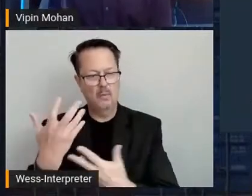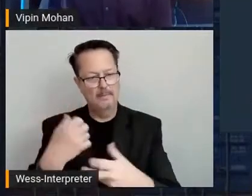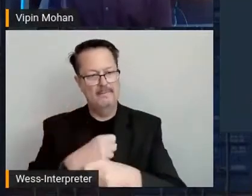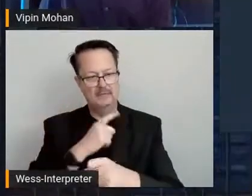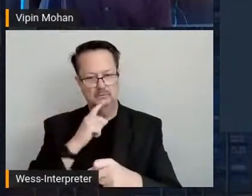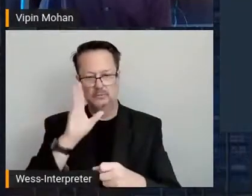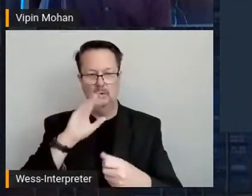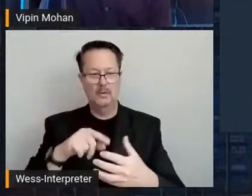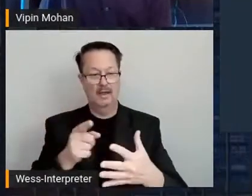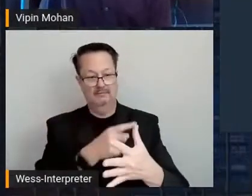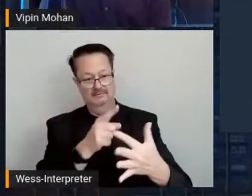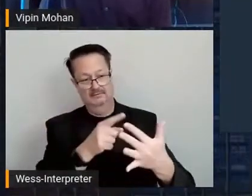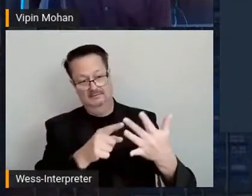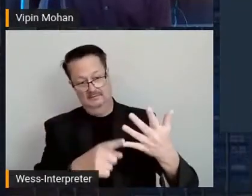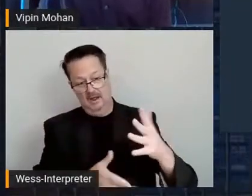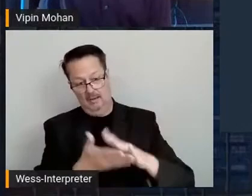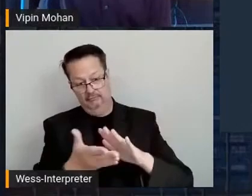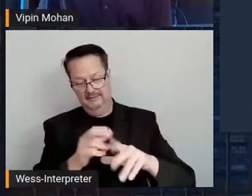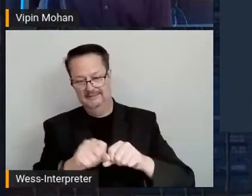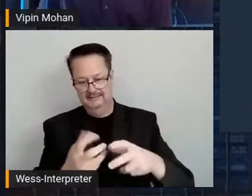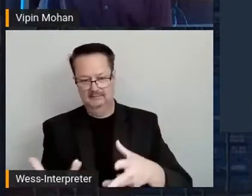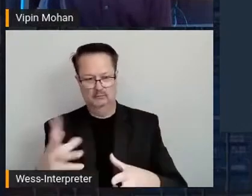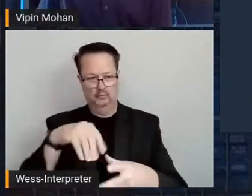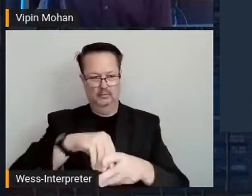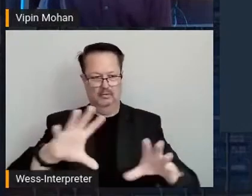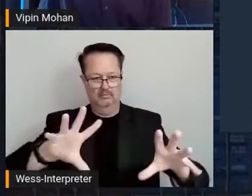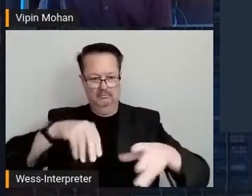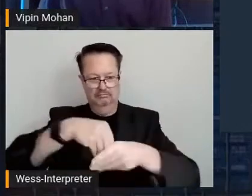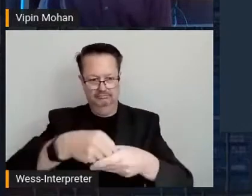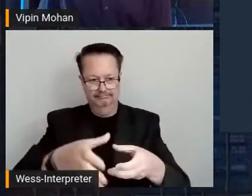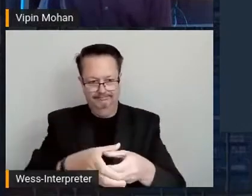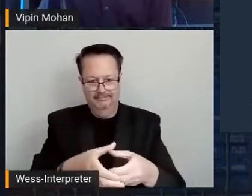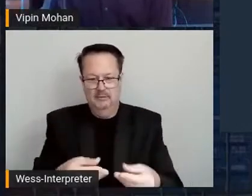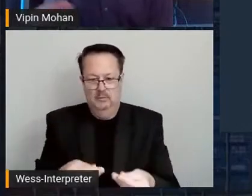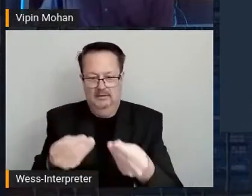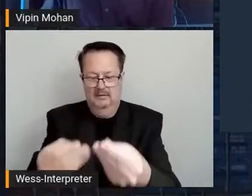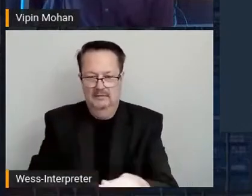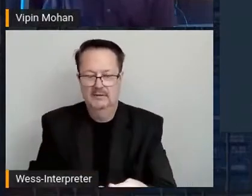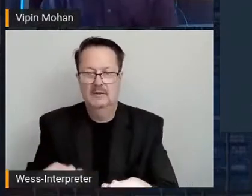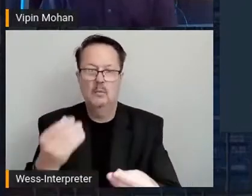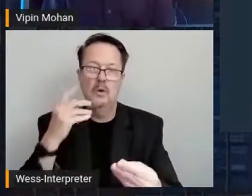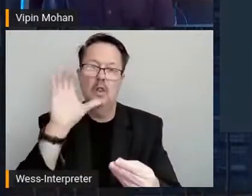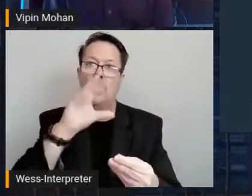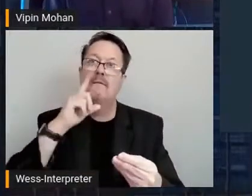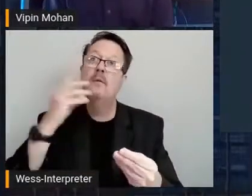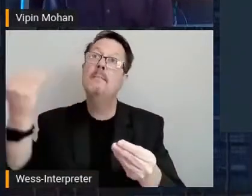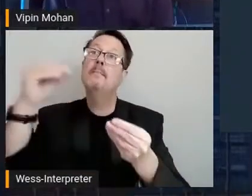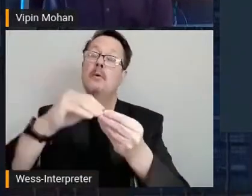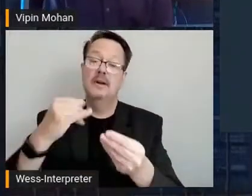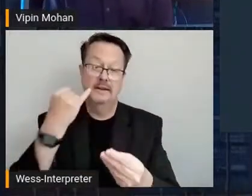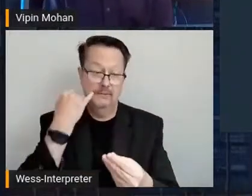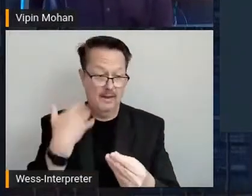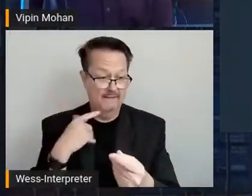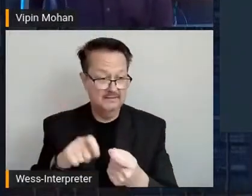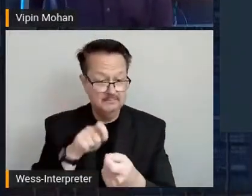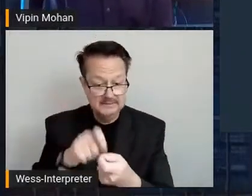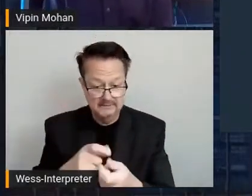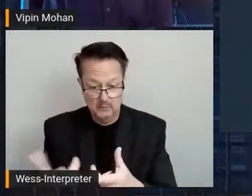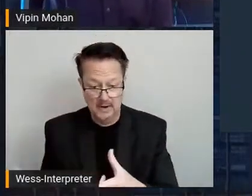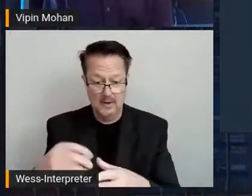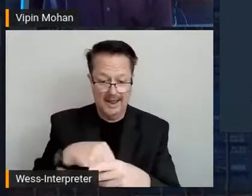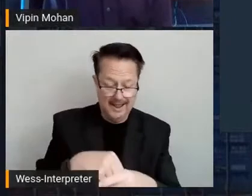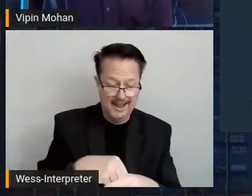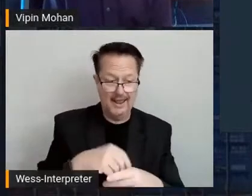We're looking to add more options to that. So let us know if you have any specific requirements.